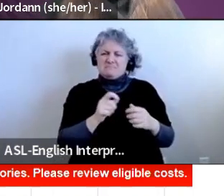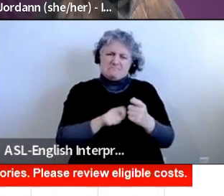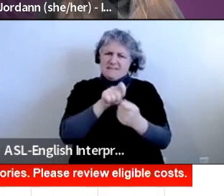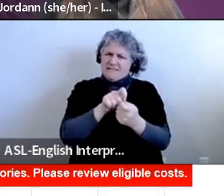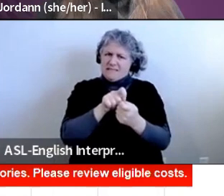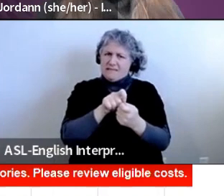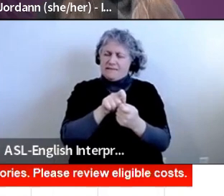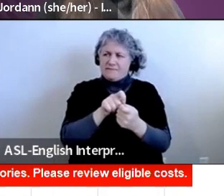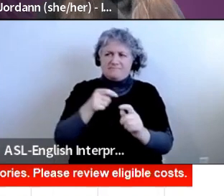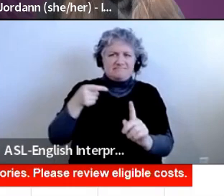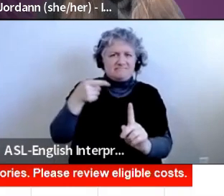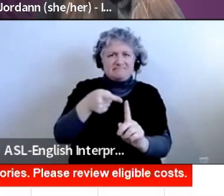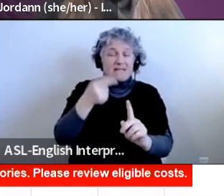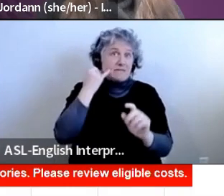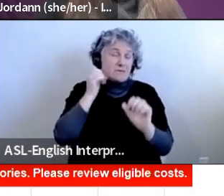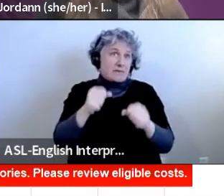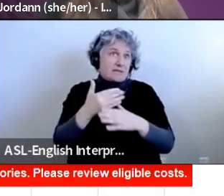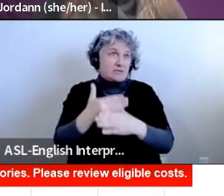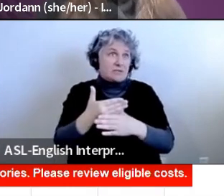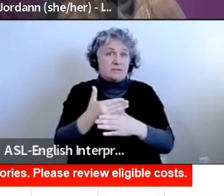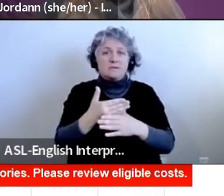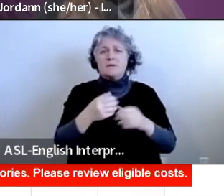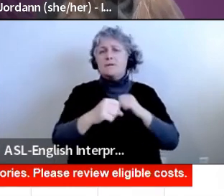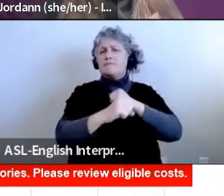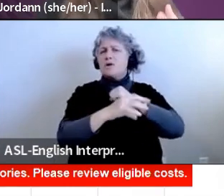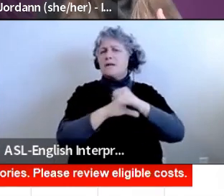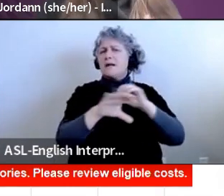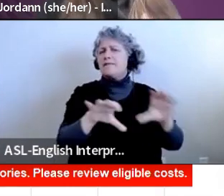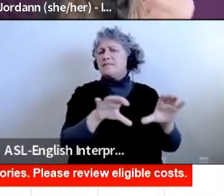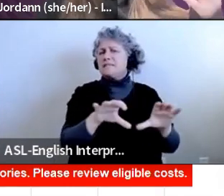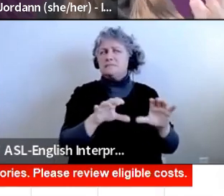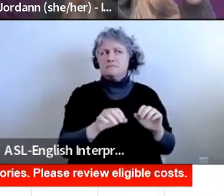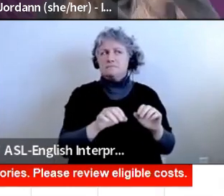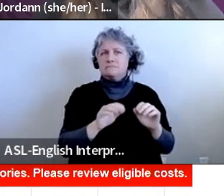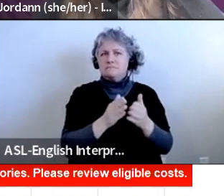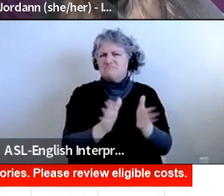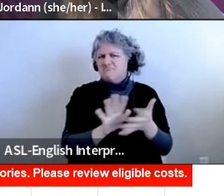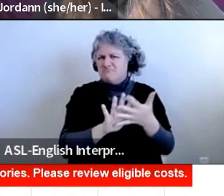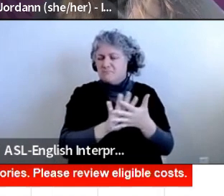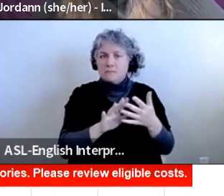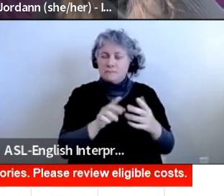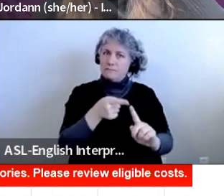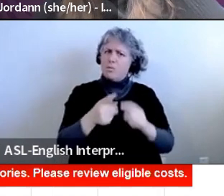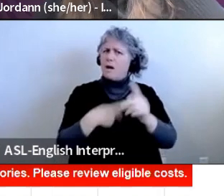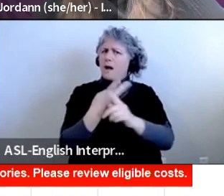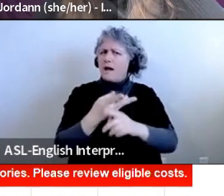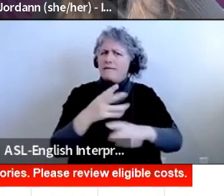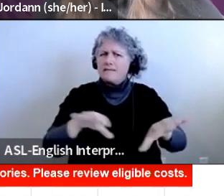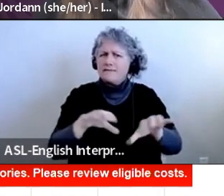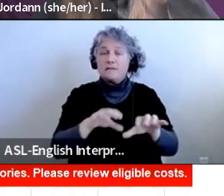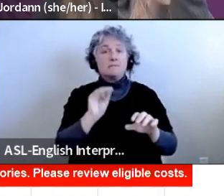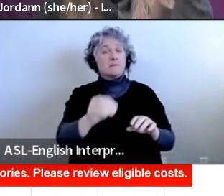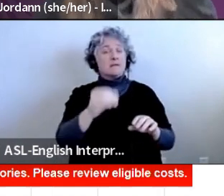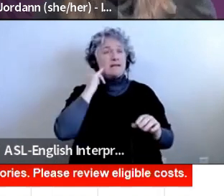So if you're able to share what type of marketing activity you're doing, for example, put that on the sheet. If you're not quite sure yet,